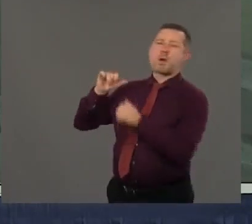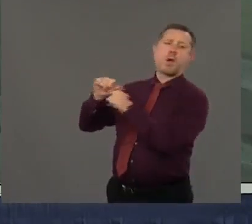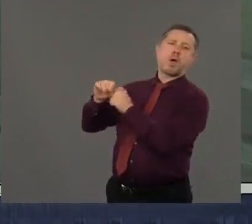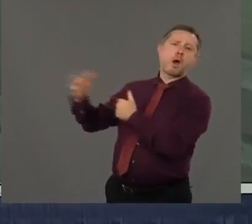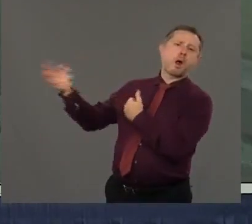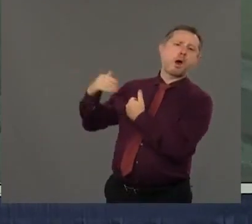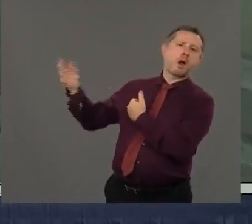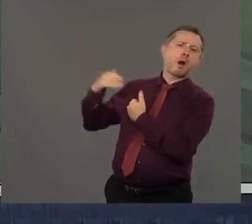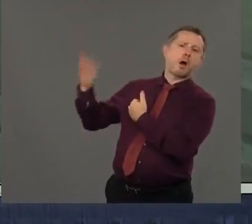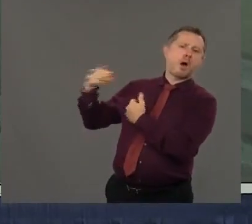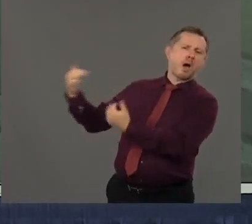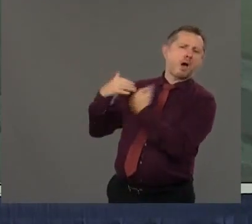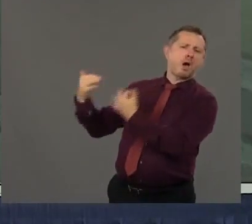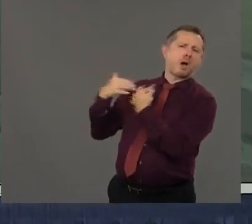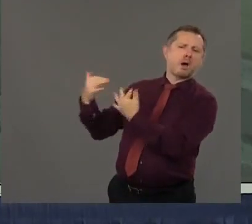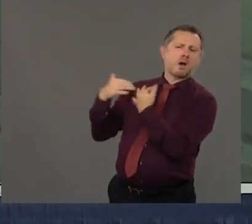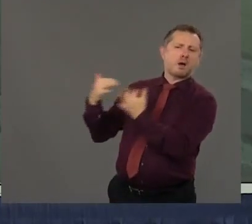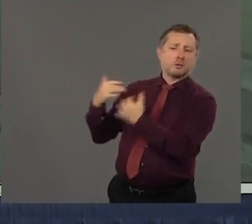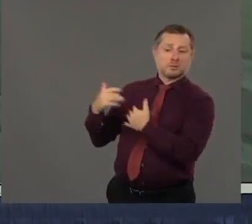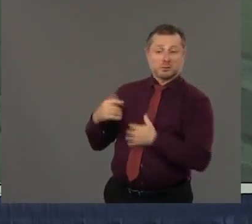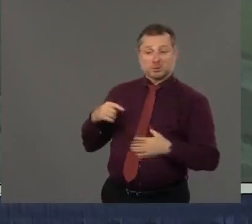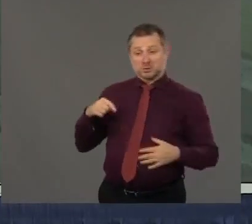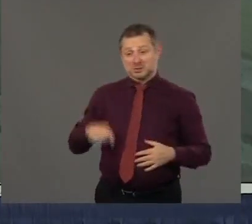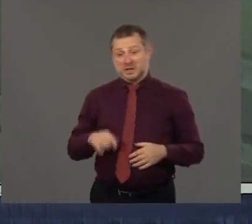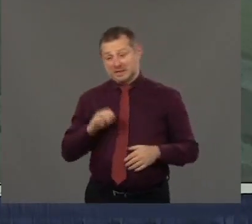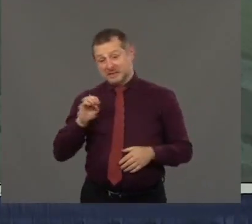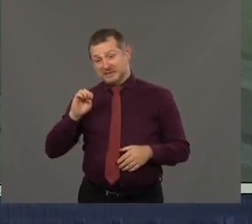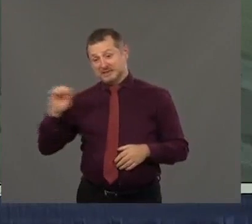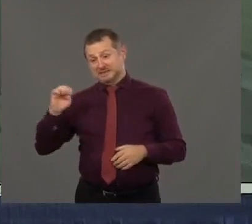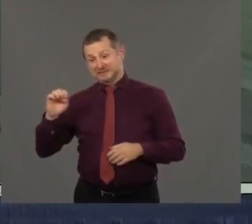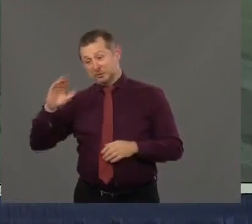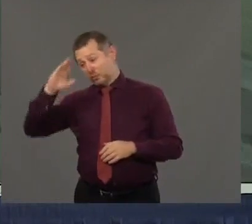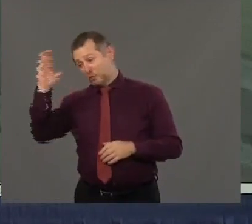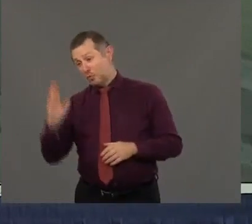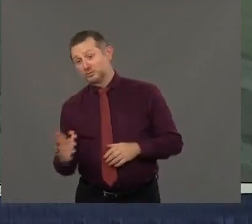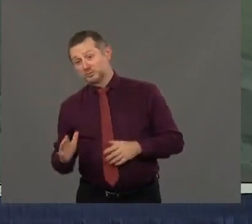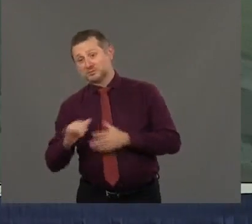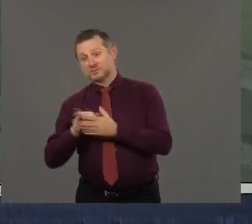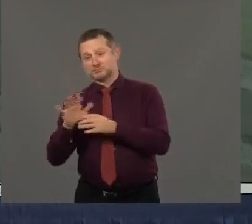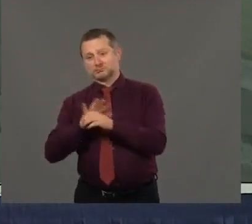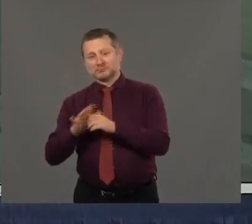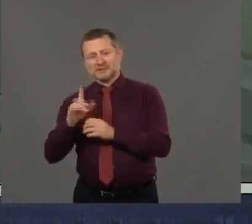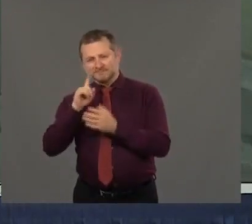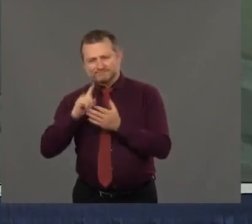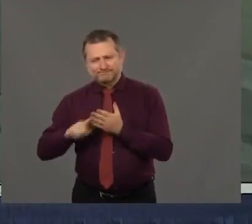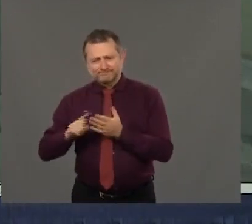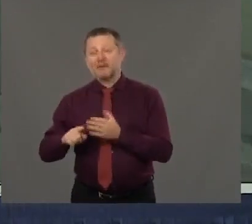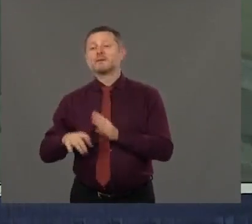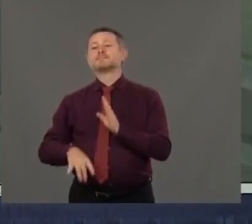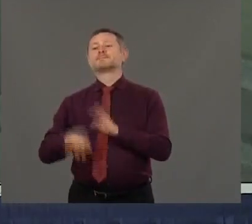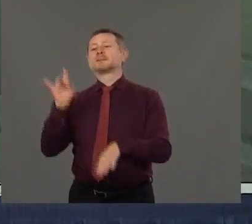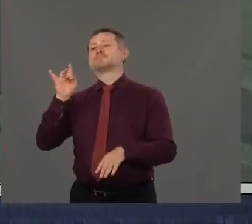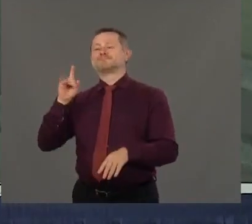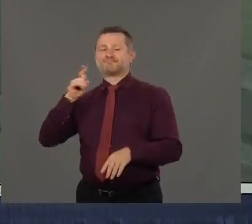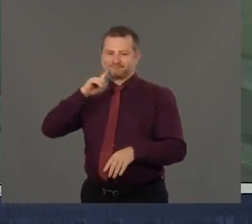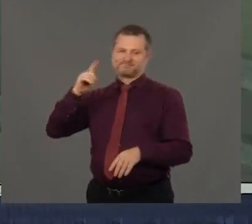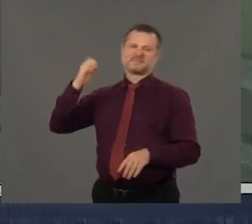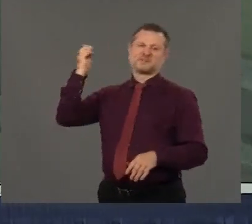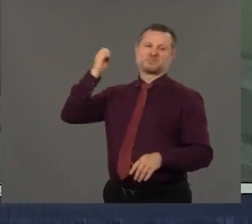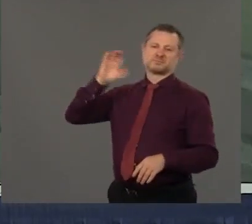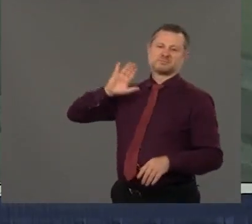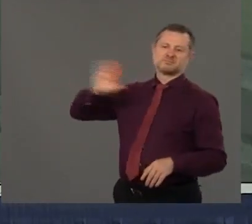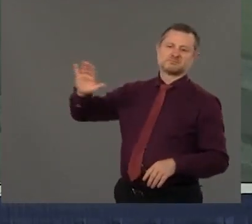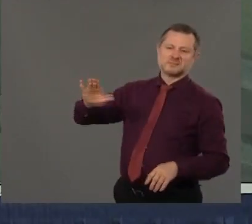have traced our strain of the virus back to Europe. January, February, March, 3 million